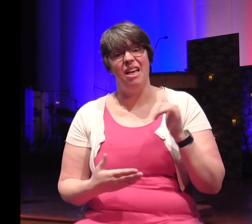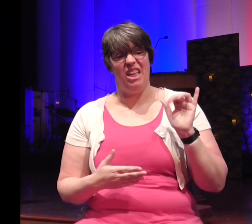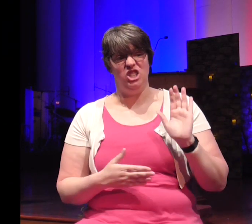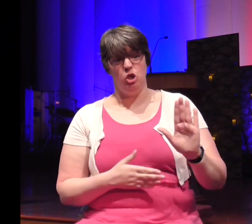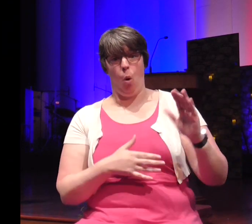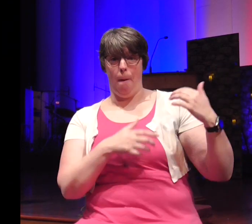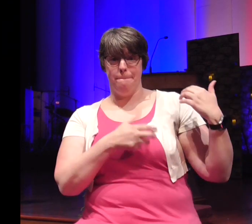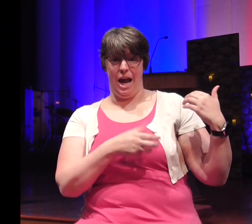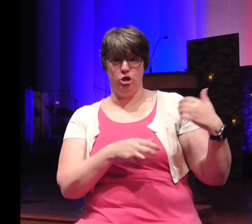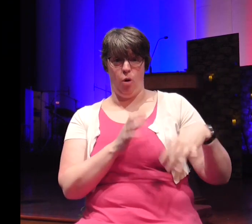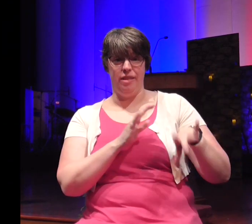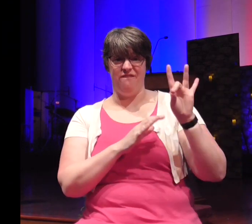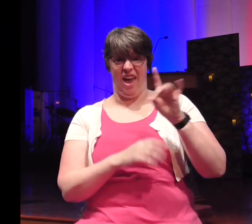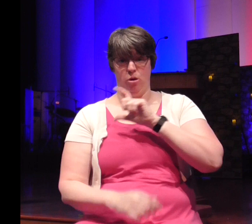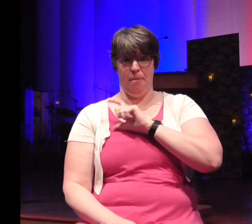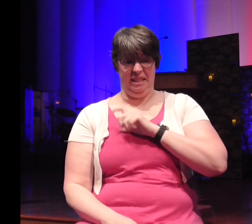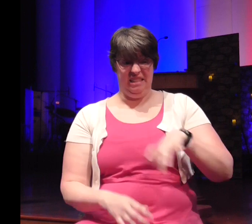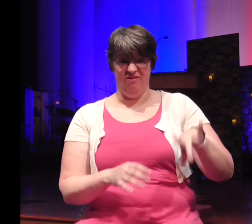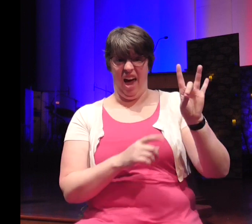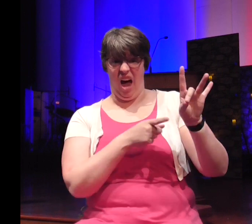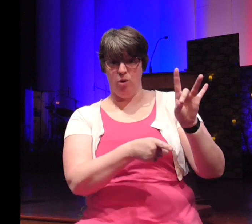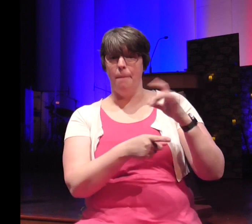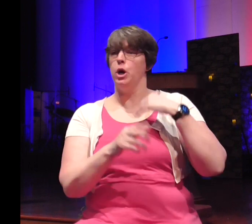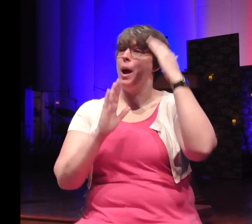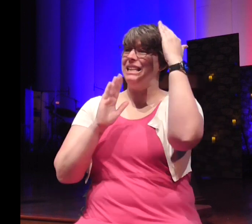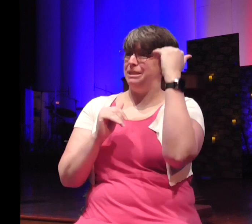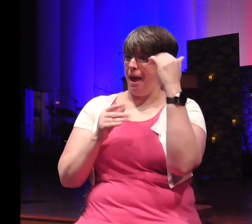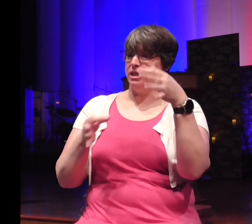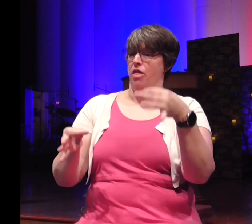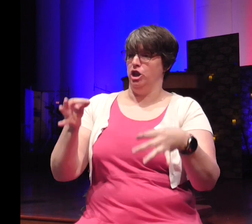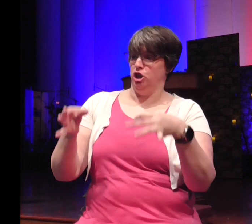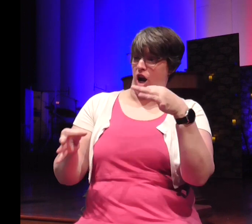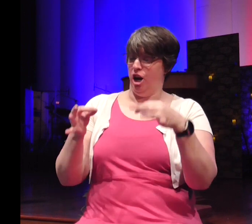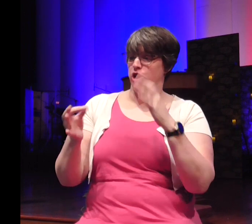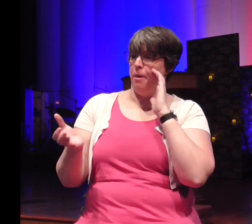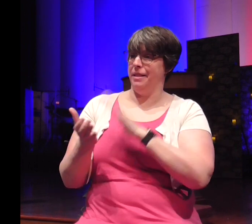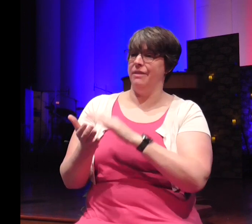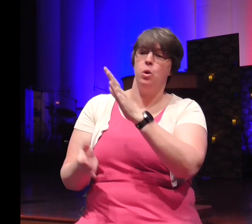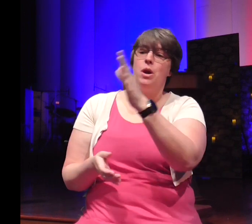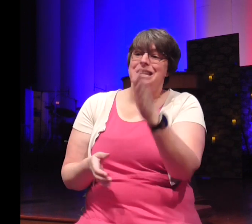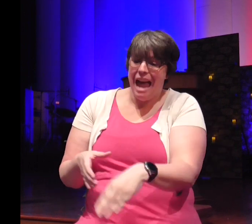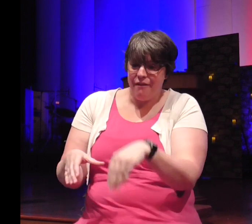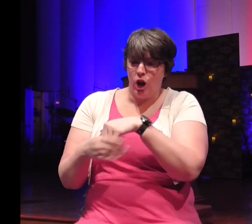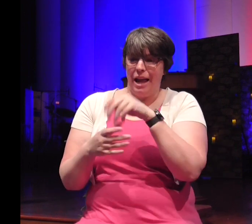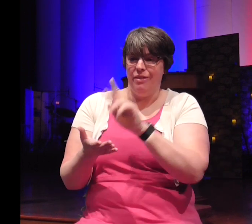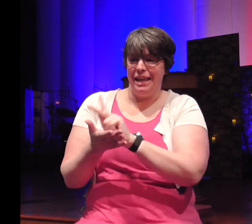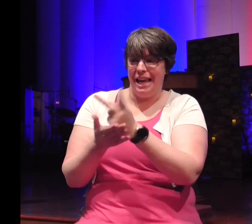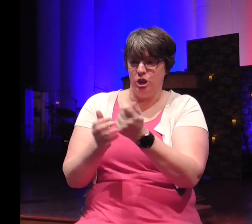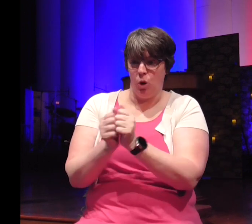the police found at the scene, but you expect this jury to believe that you were never in the kitchen with Dinah?